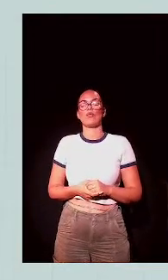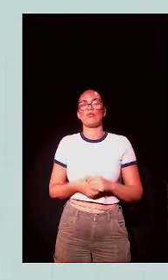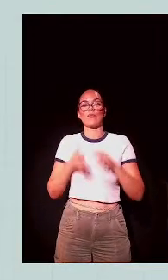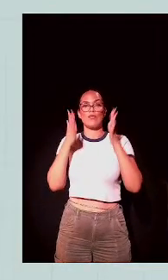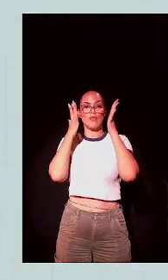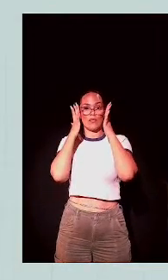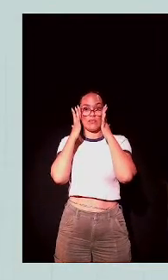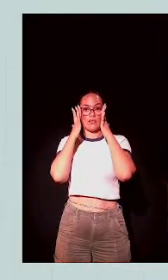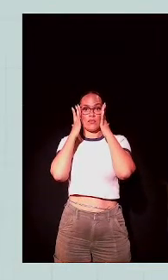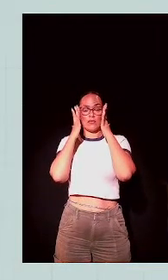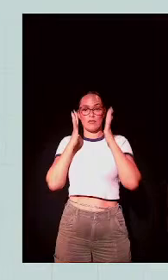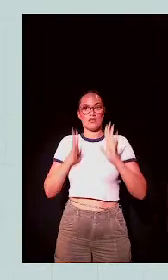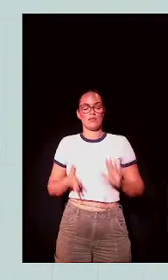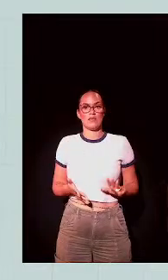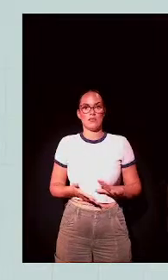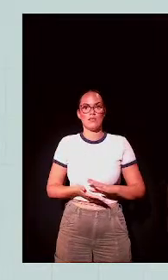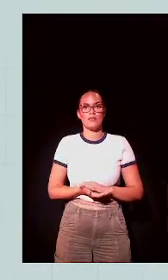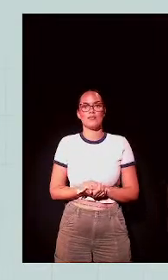So